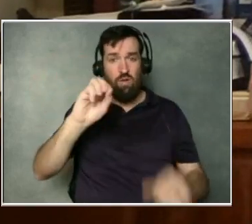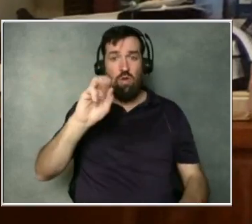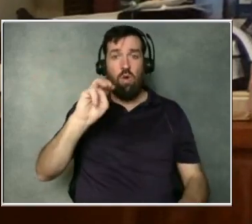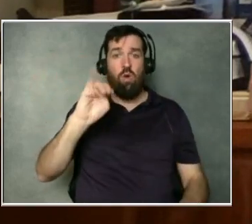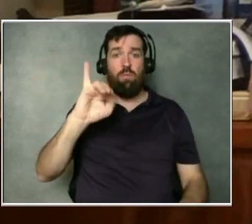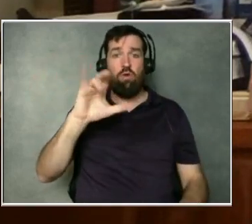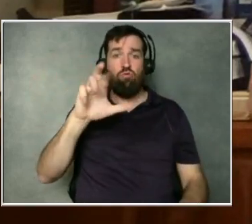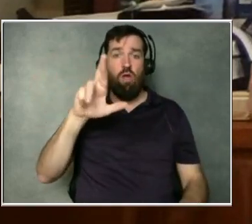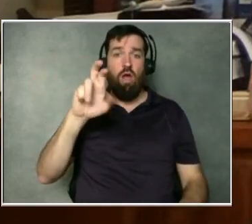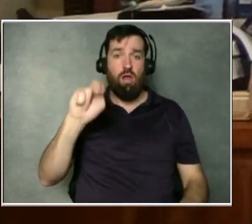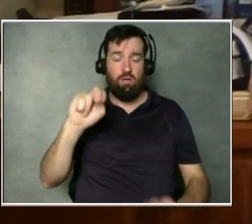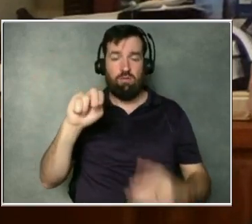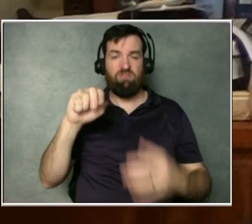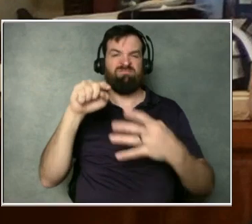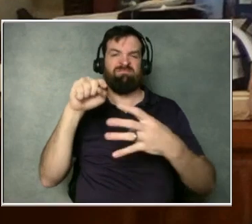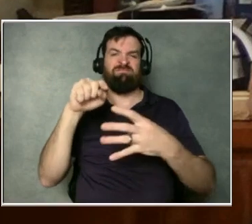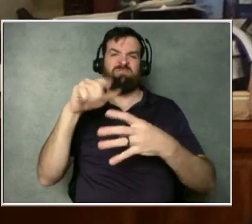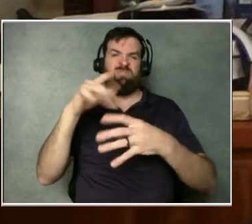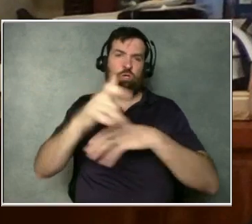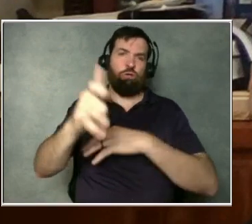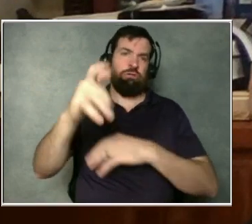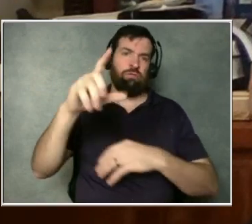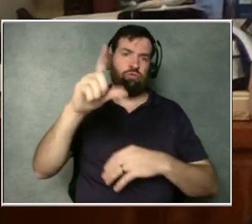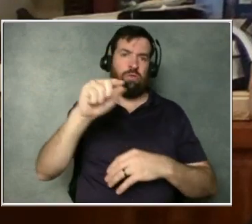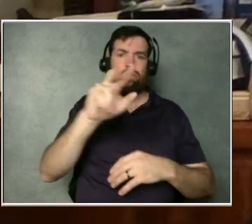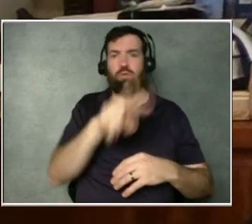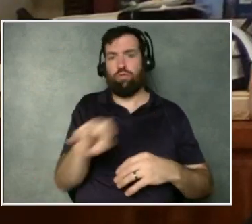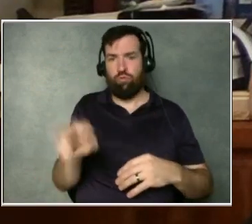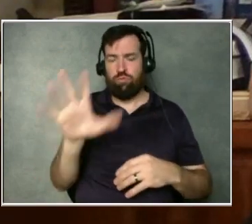early 2022, we were looking at about